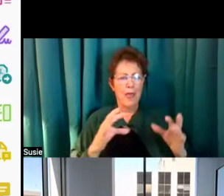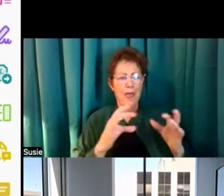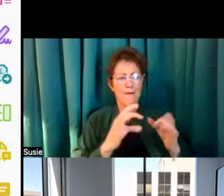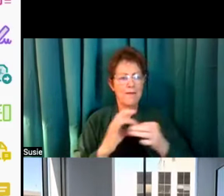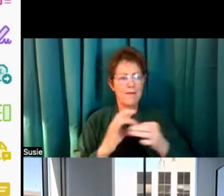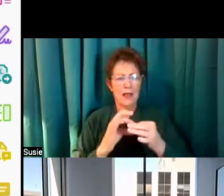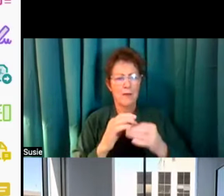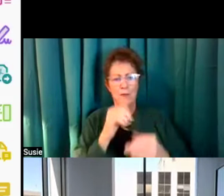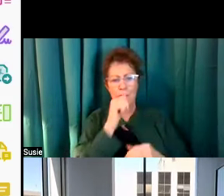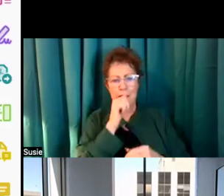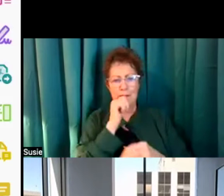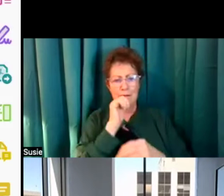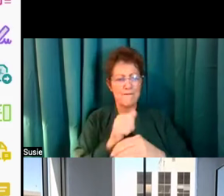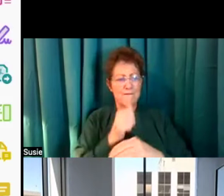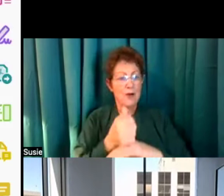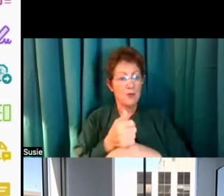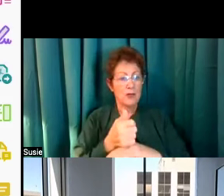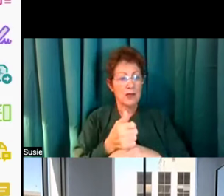private foundation.